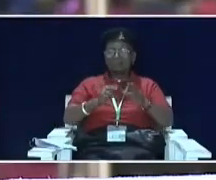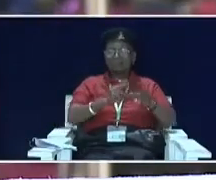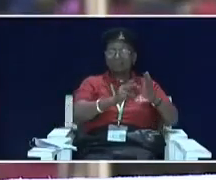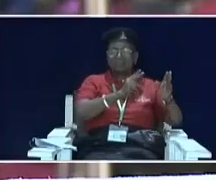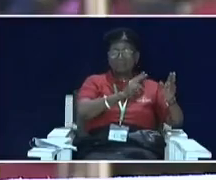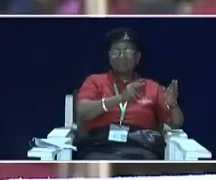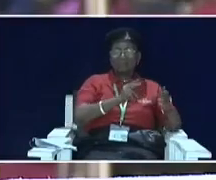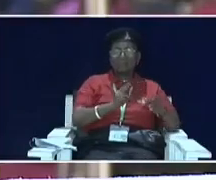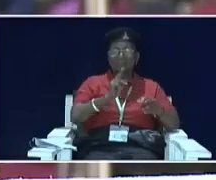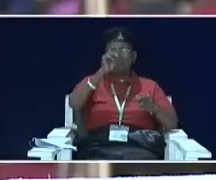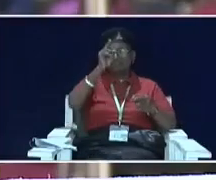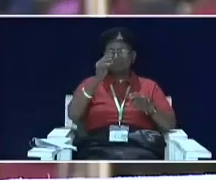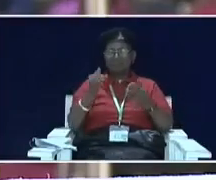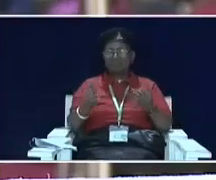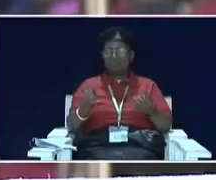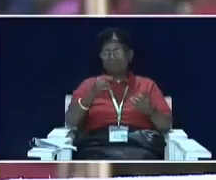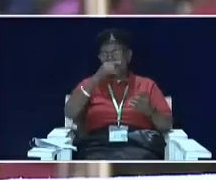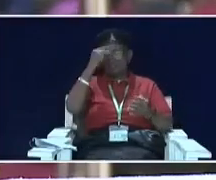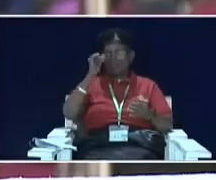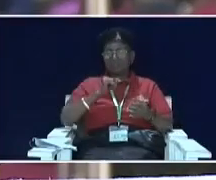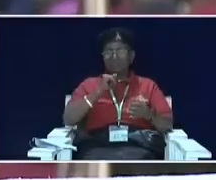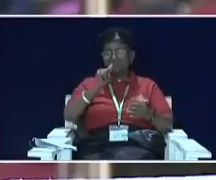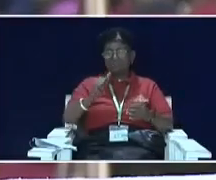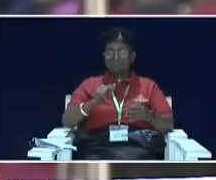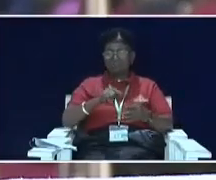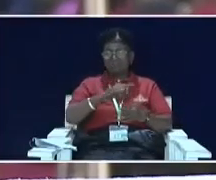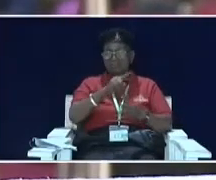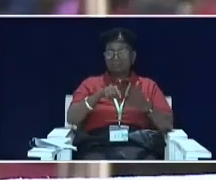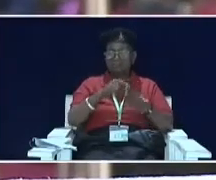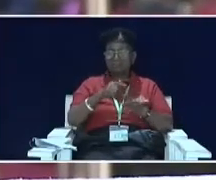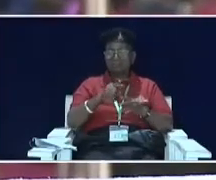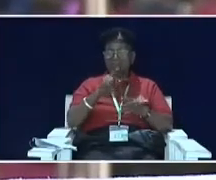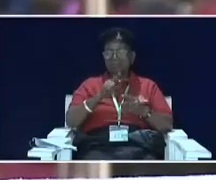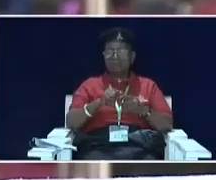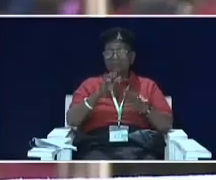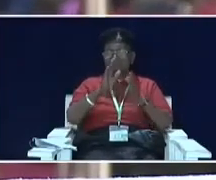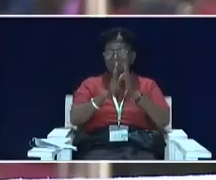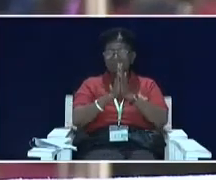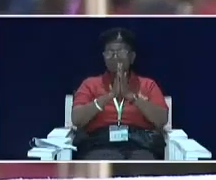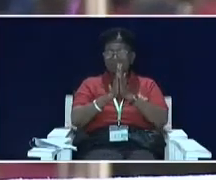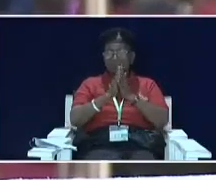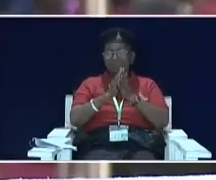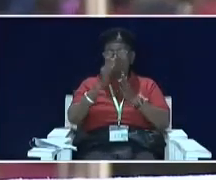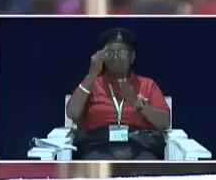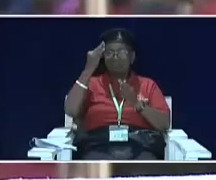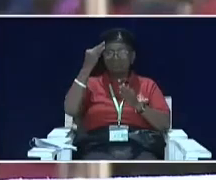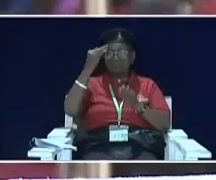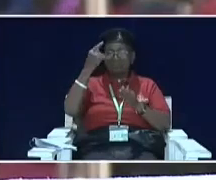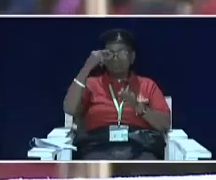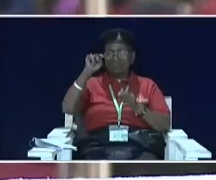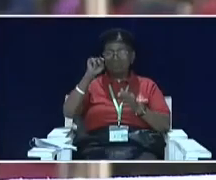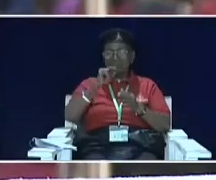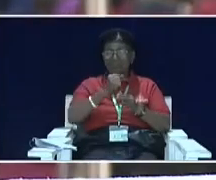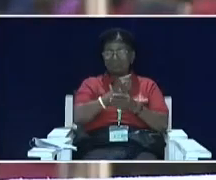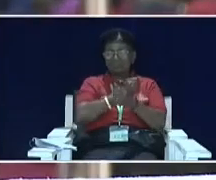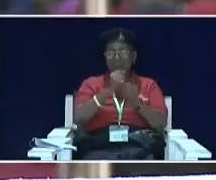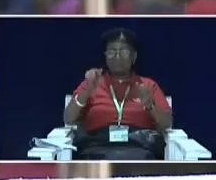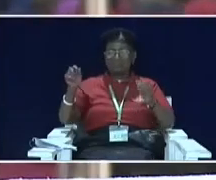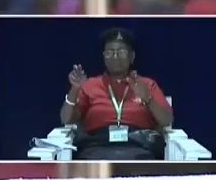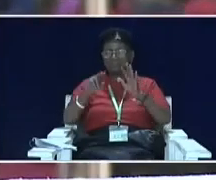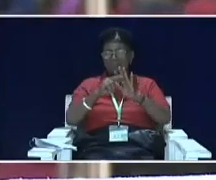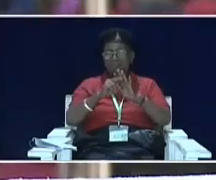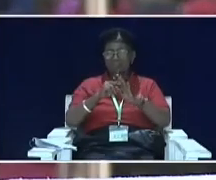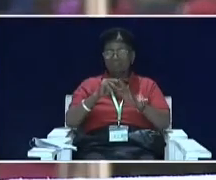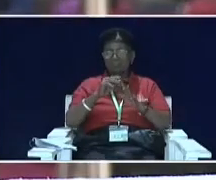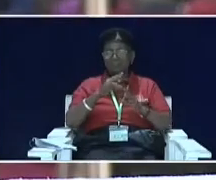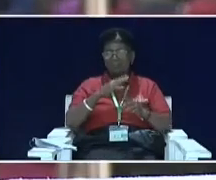because I'm about to pray. I'm about to pray for salvation. And